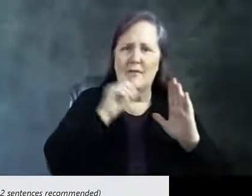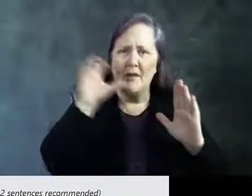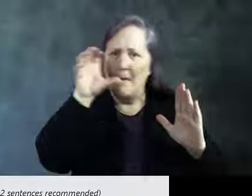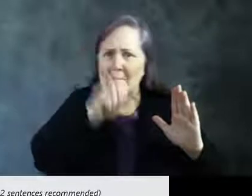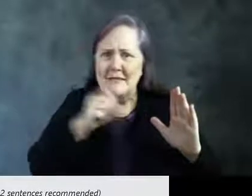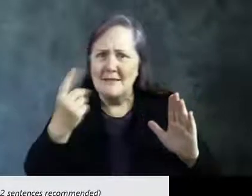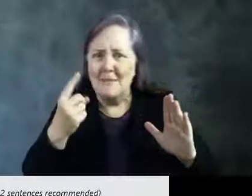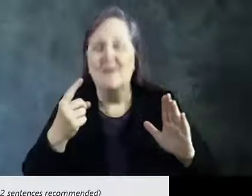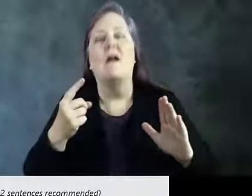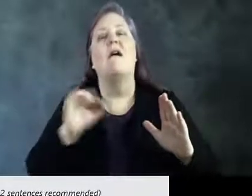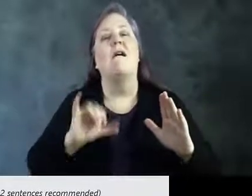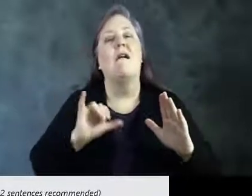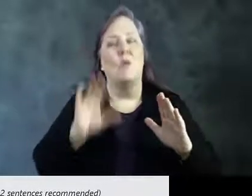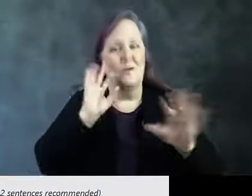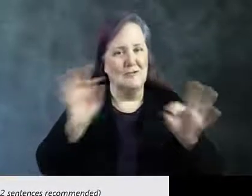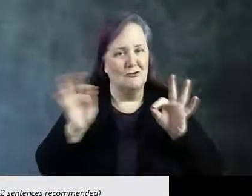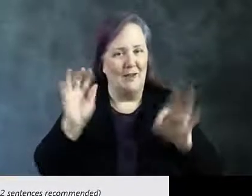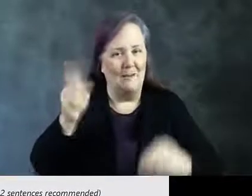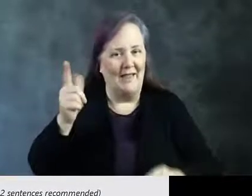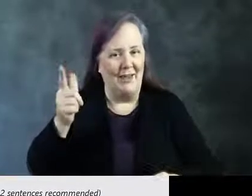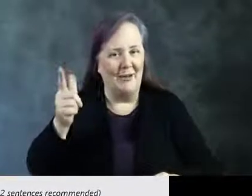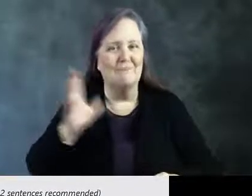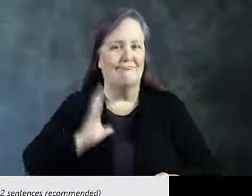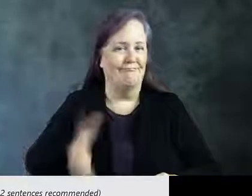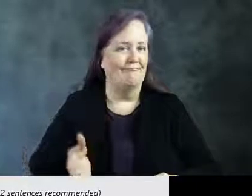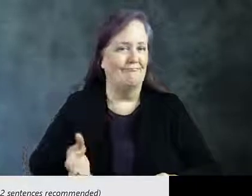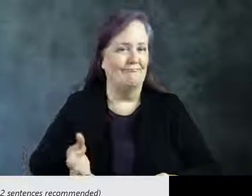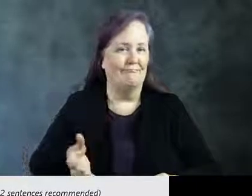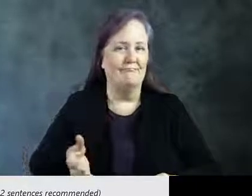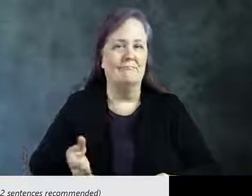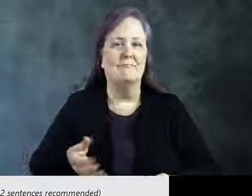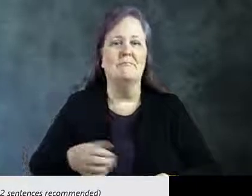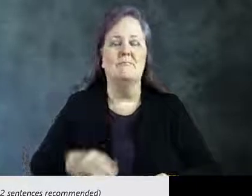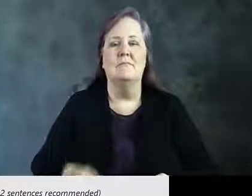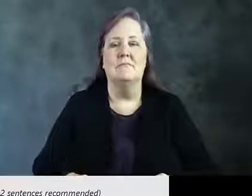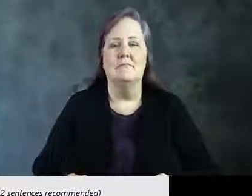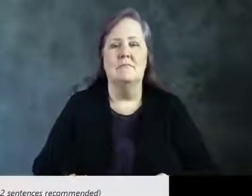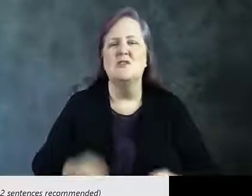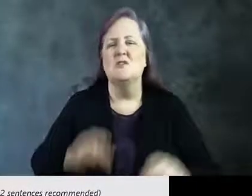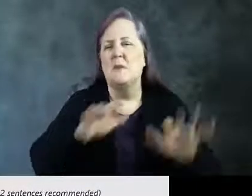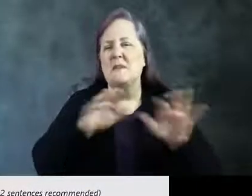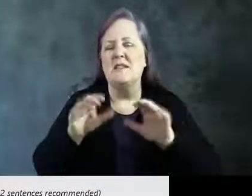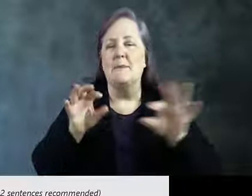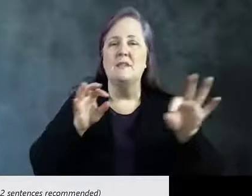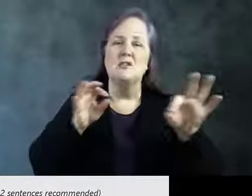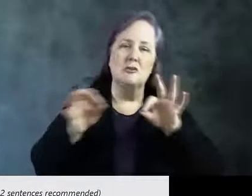being described in the body. So maybe I would just put here, described in body.